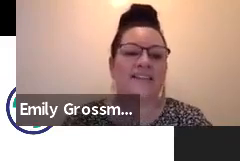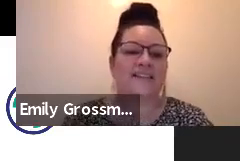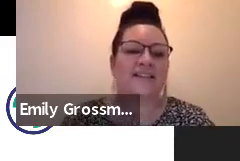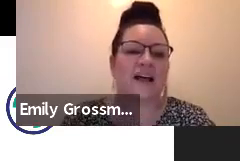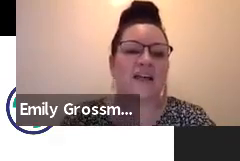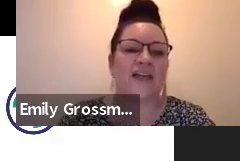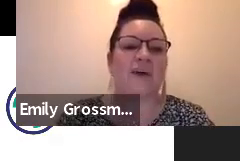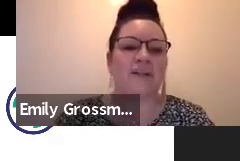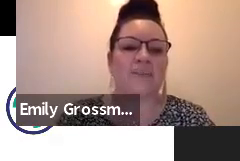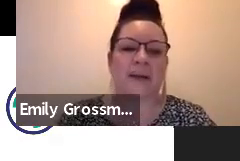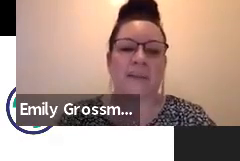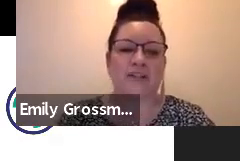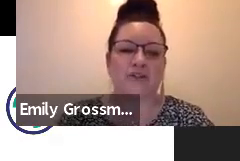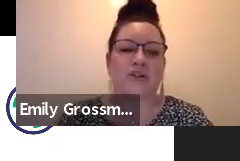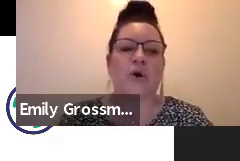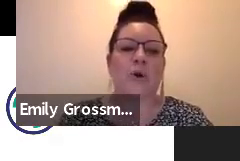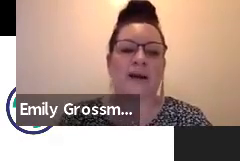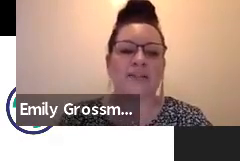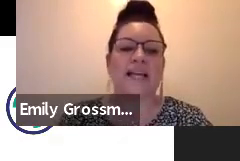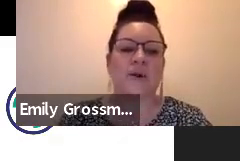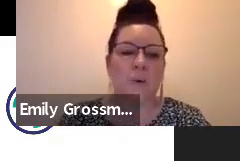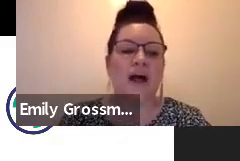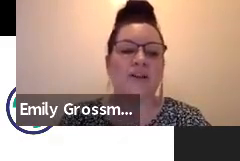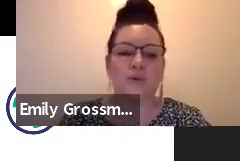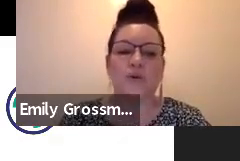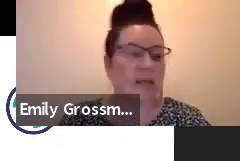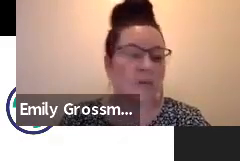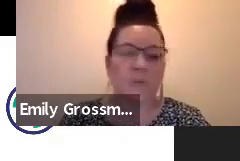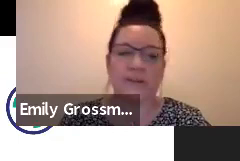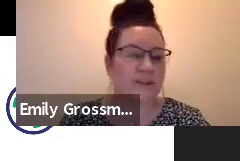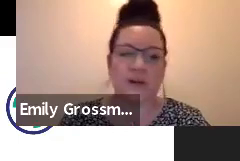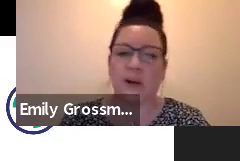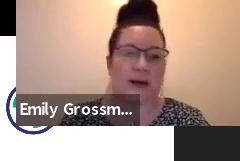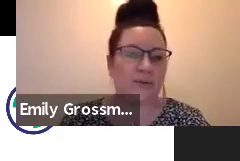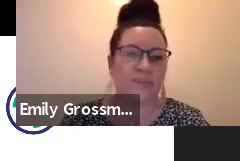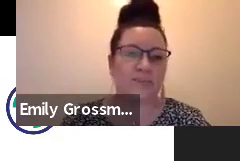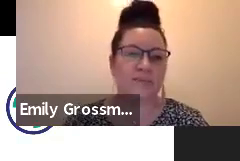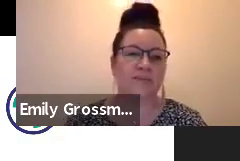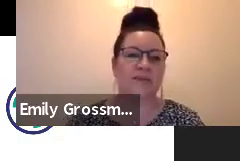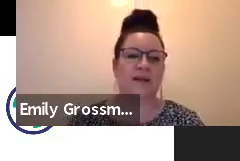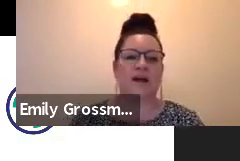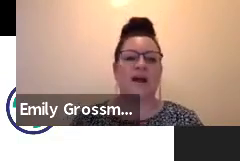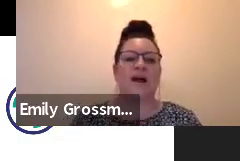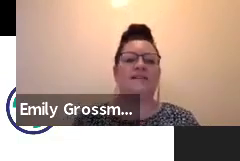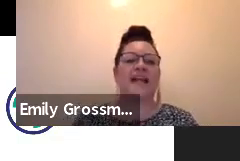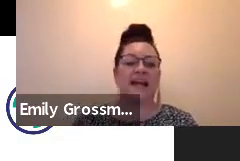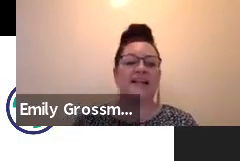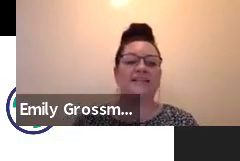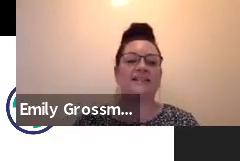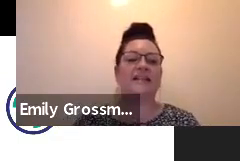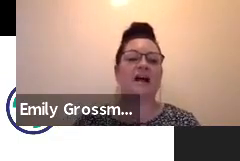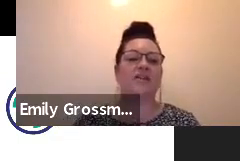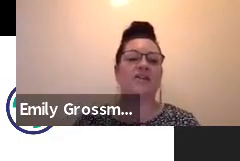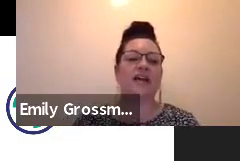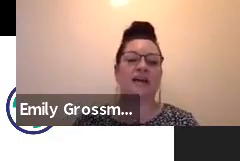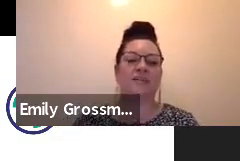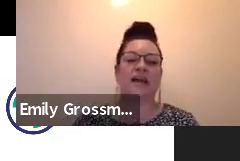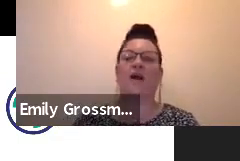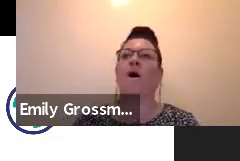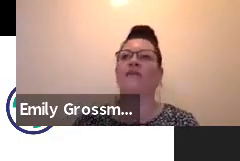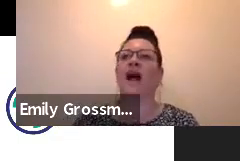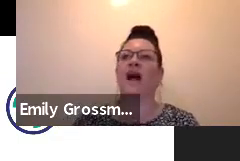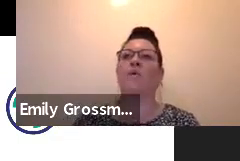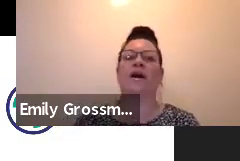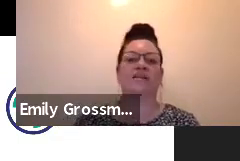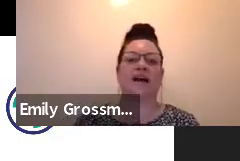So that was my mantra. You go out to get well, you don't get well to go out. Sadness is another time